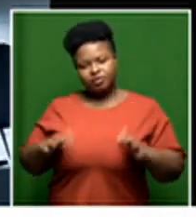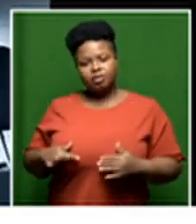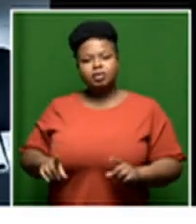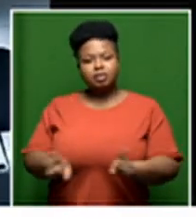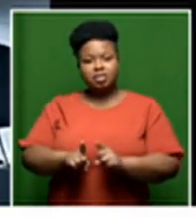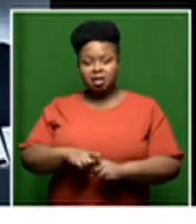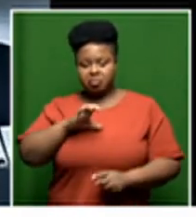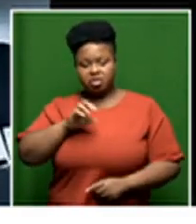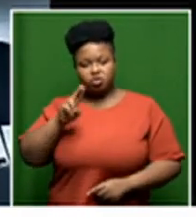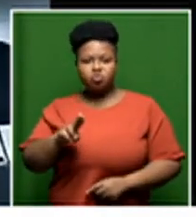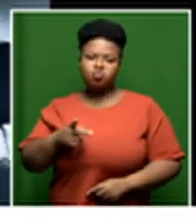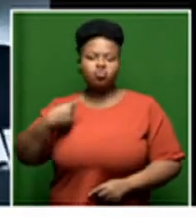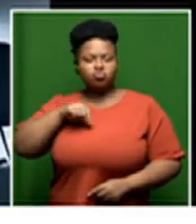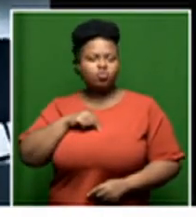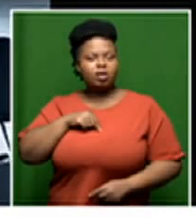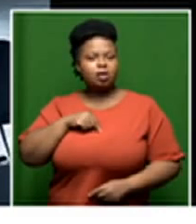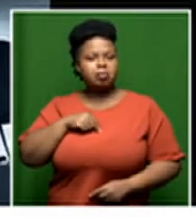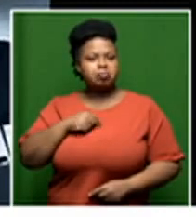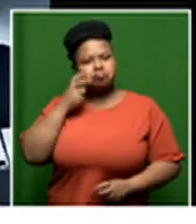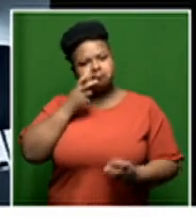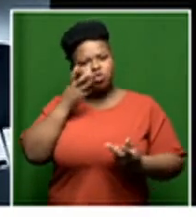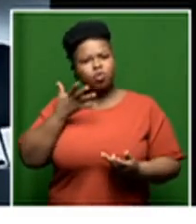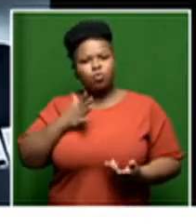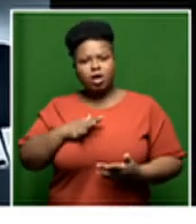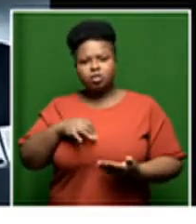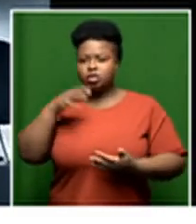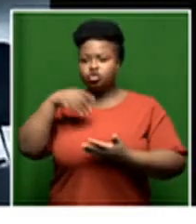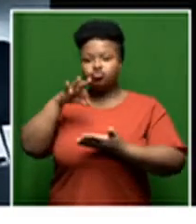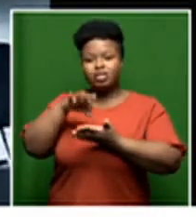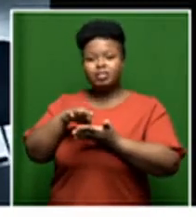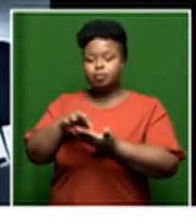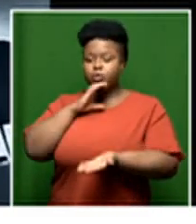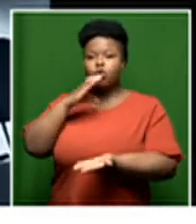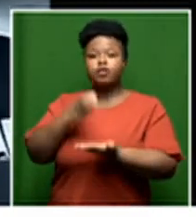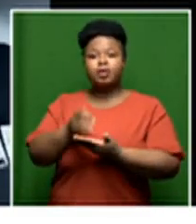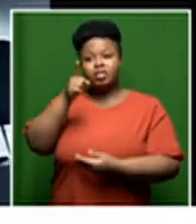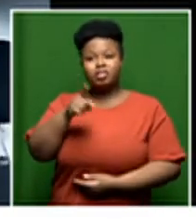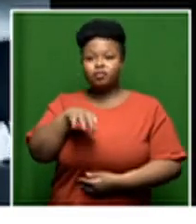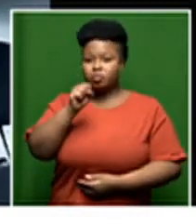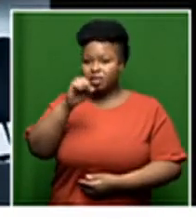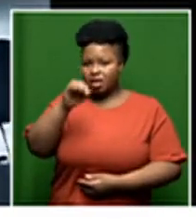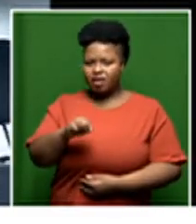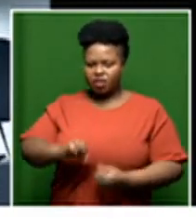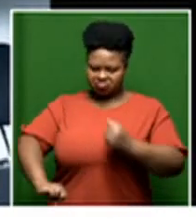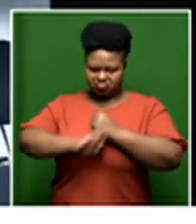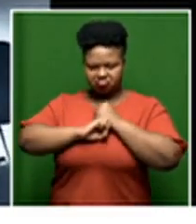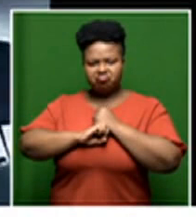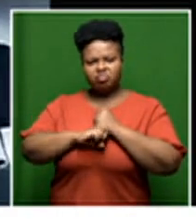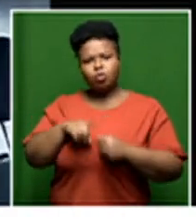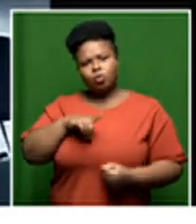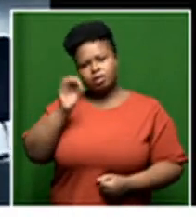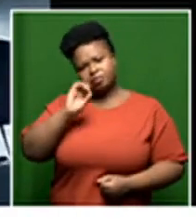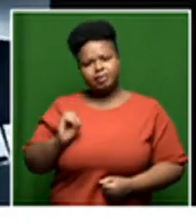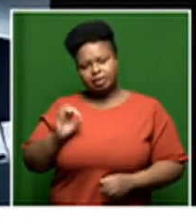ourselves as Chippa United, we are looking for a written confirmation from SAFA themselves to give us the full 100%